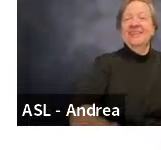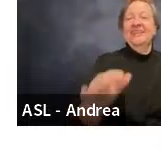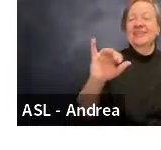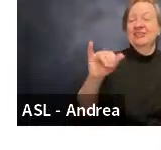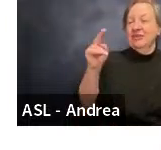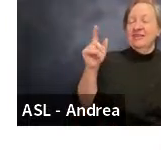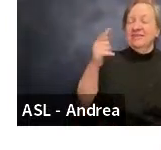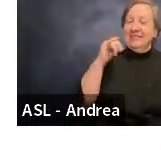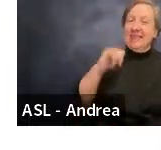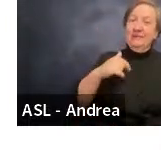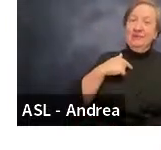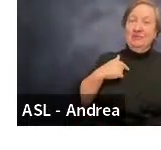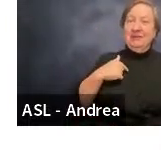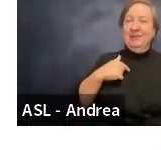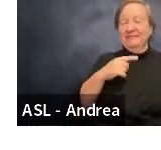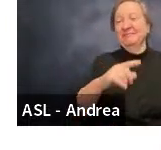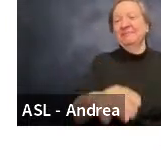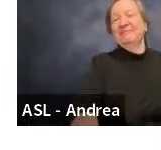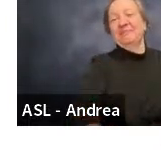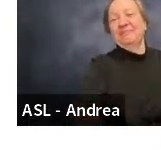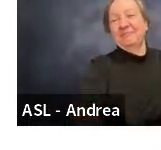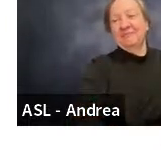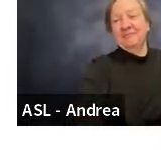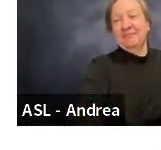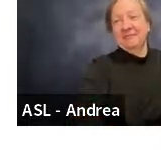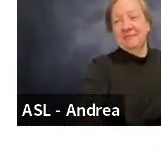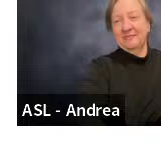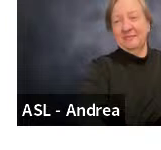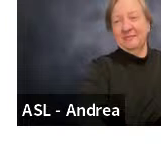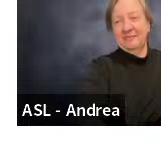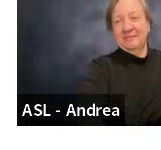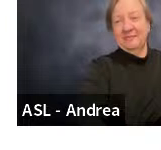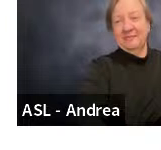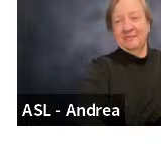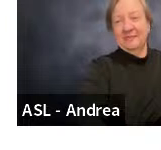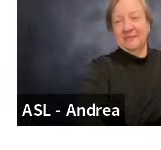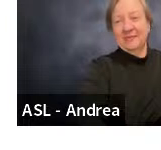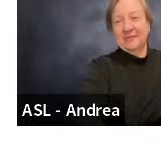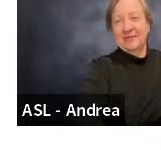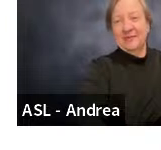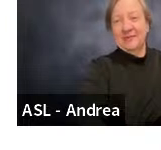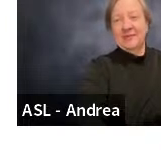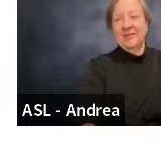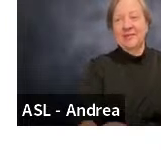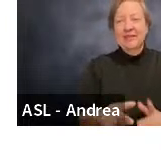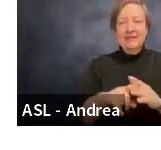So why don't we start off maybe over there with you, Forky.